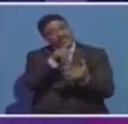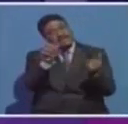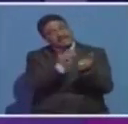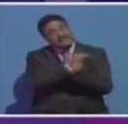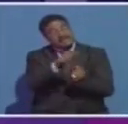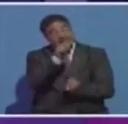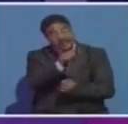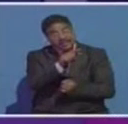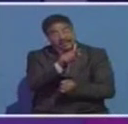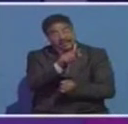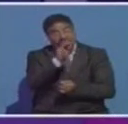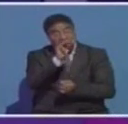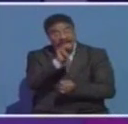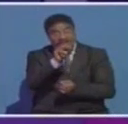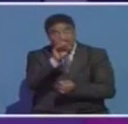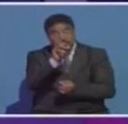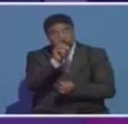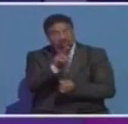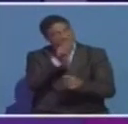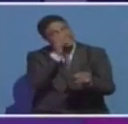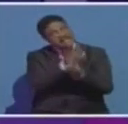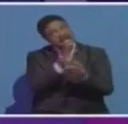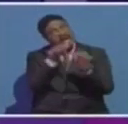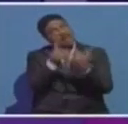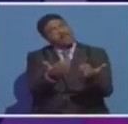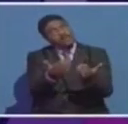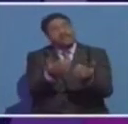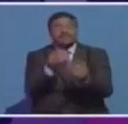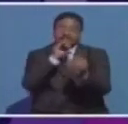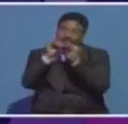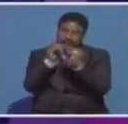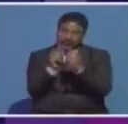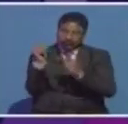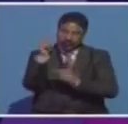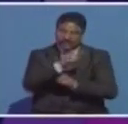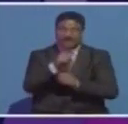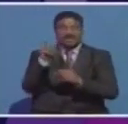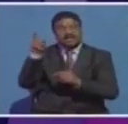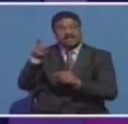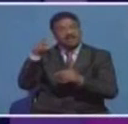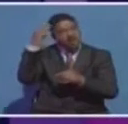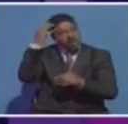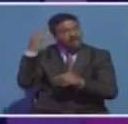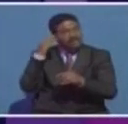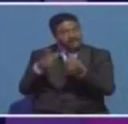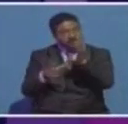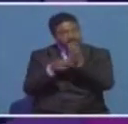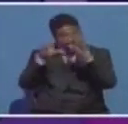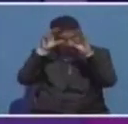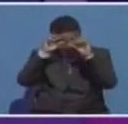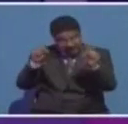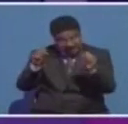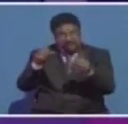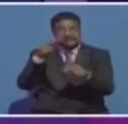and Mitigation Unit in Zambia? On Sunday Interview today, we speak to Minister in the Office of the Vice President, Sylvia